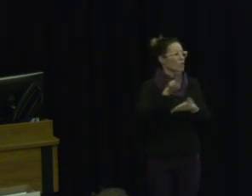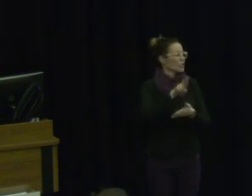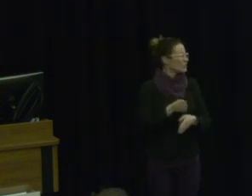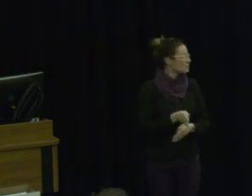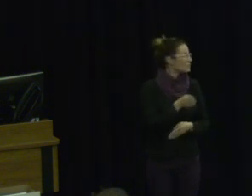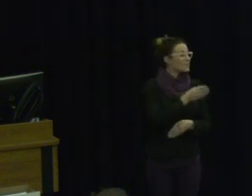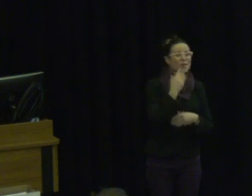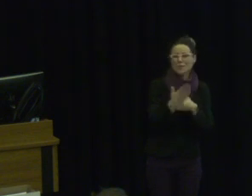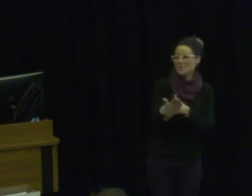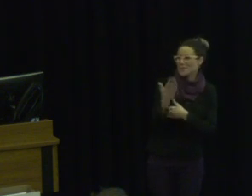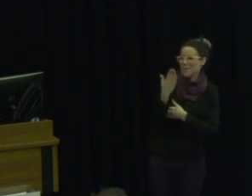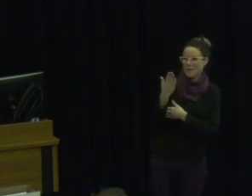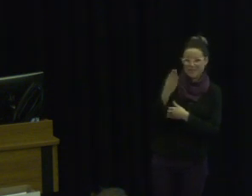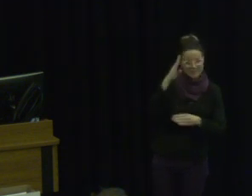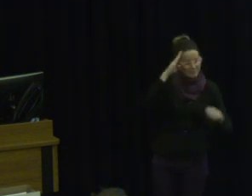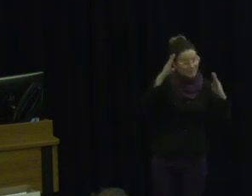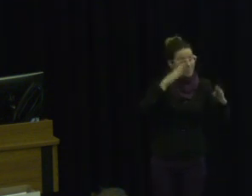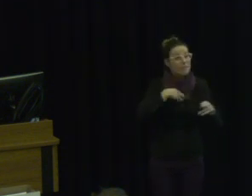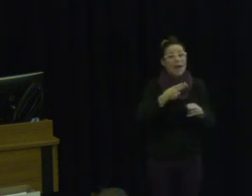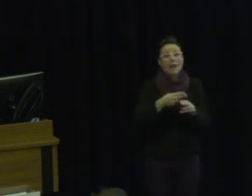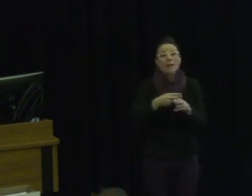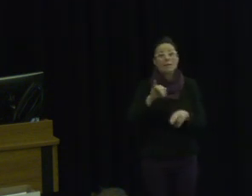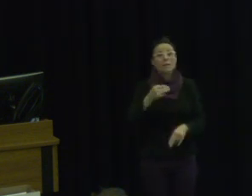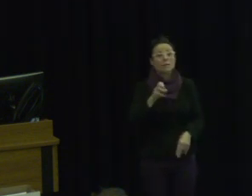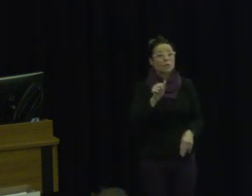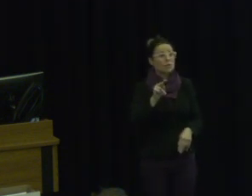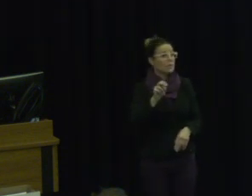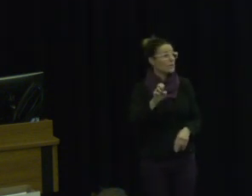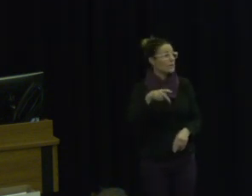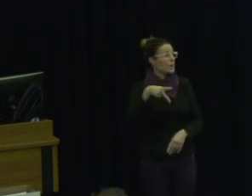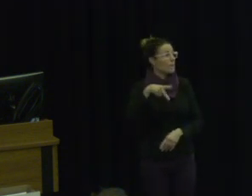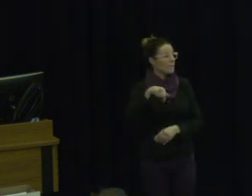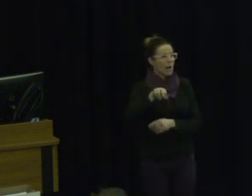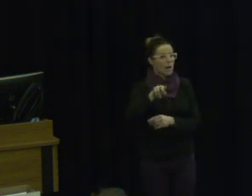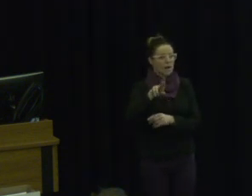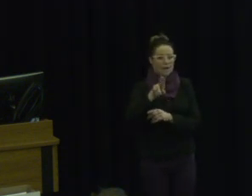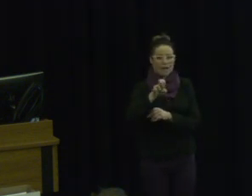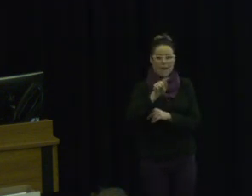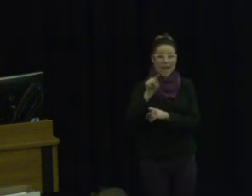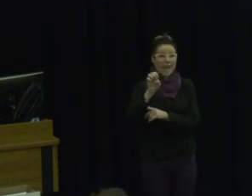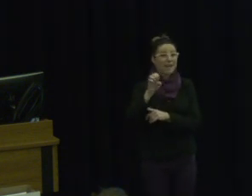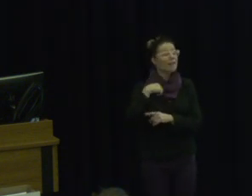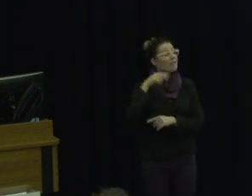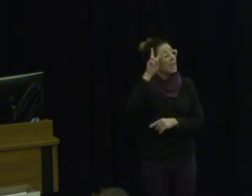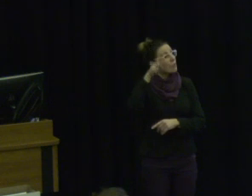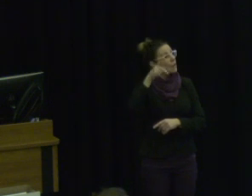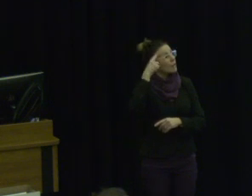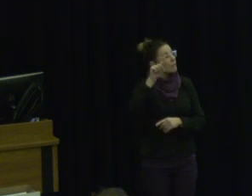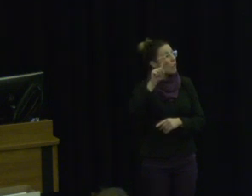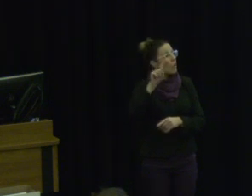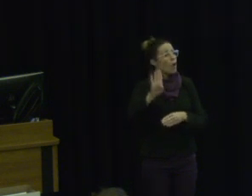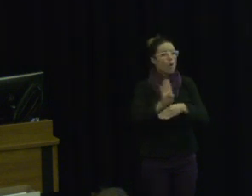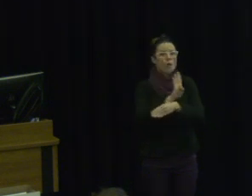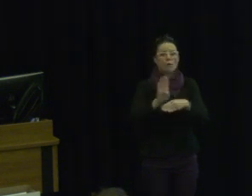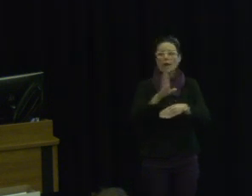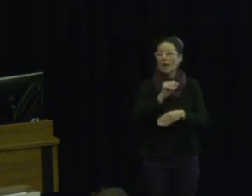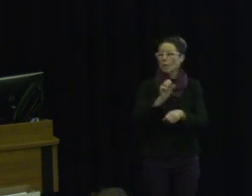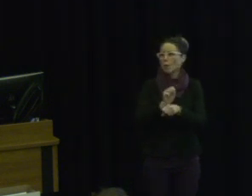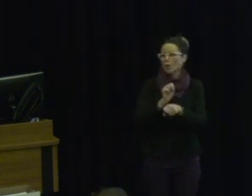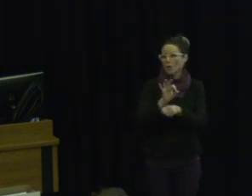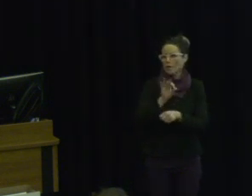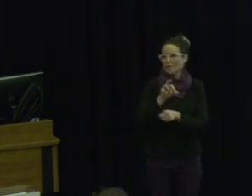Good morning, everyone. My name is Jean Paquette, and I'm the Vice President of Corporate and Workforce Engagement, and